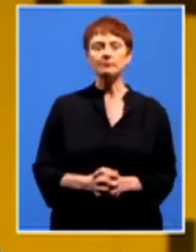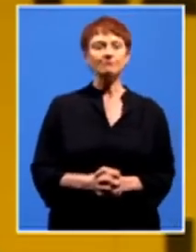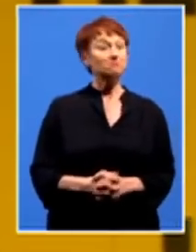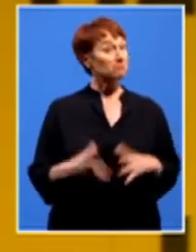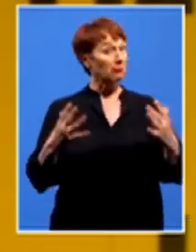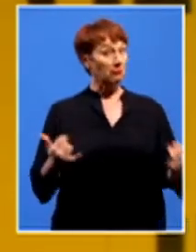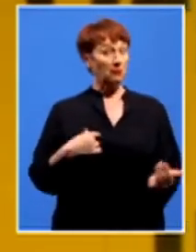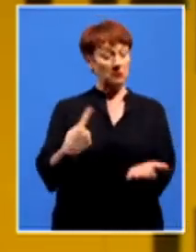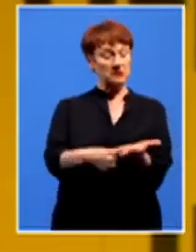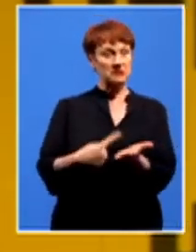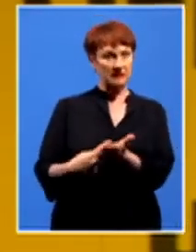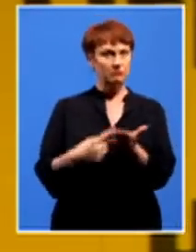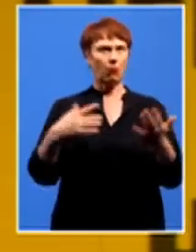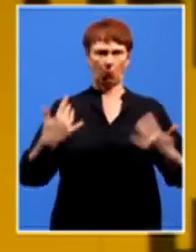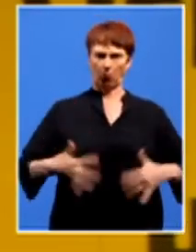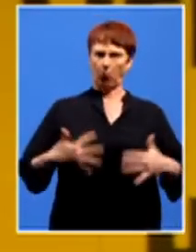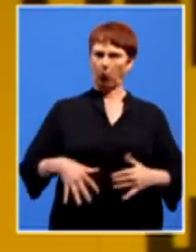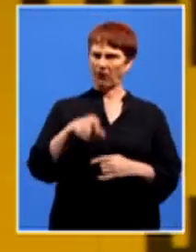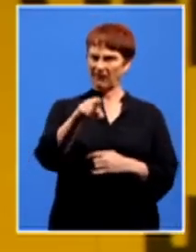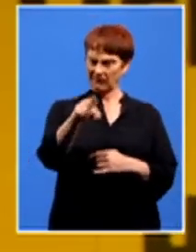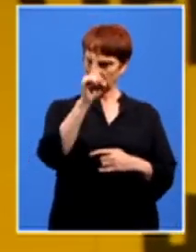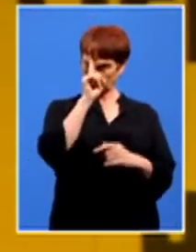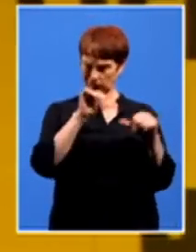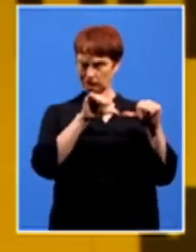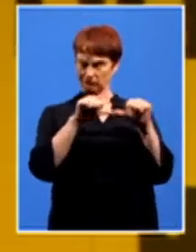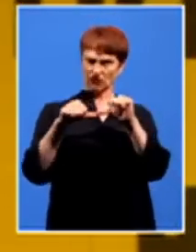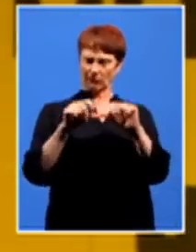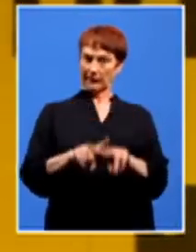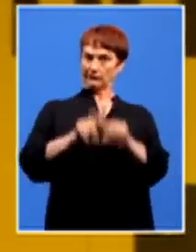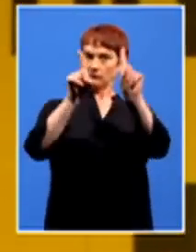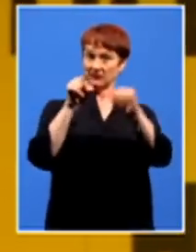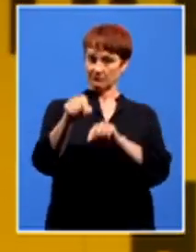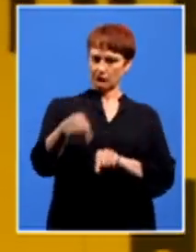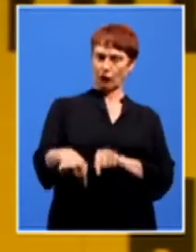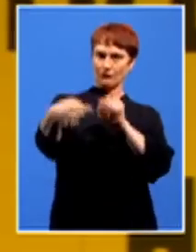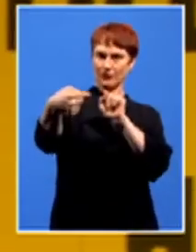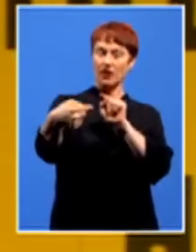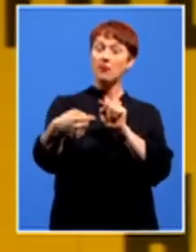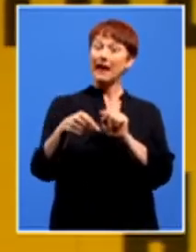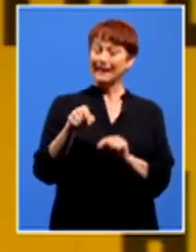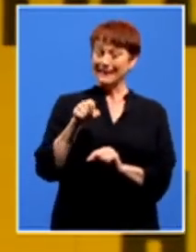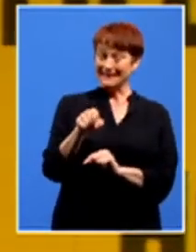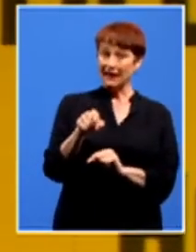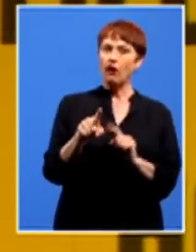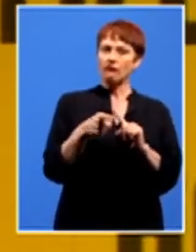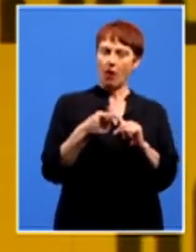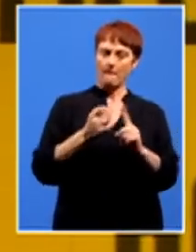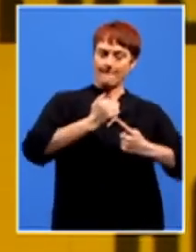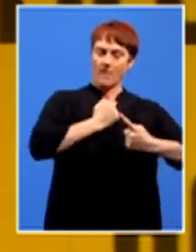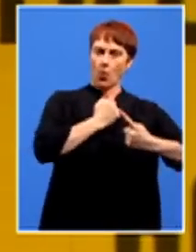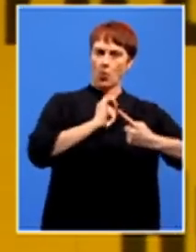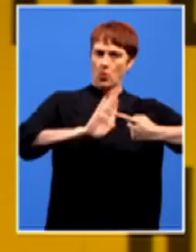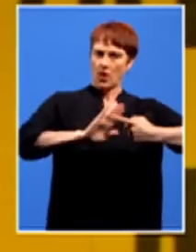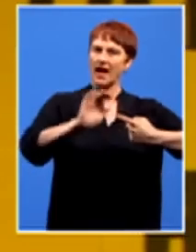Well, talk about shifting the needle. That certainly was a controversial one, right? That's our homegrown ad. Now take a look